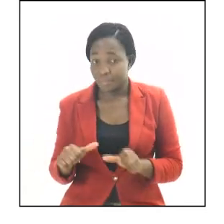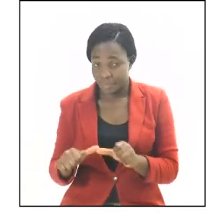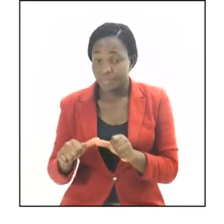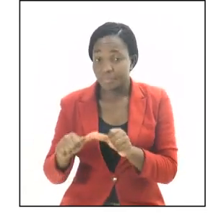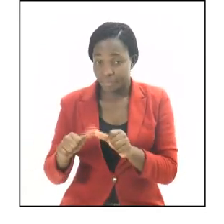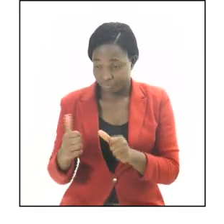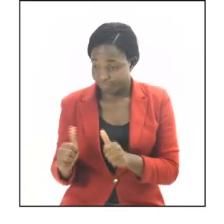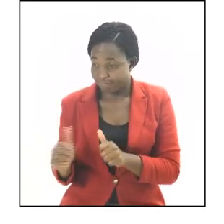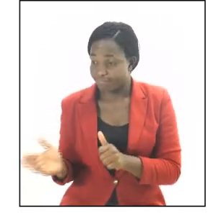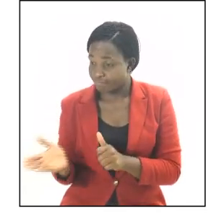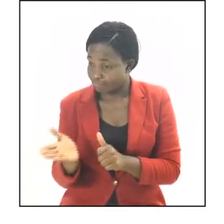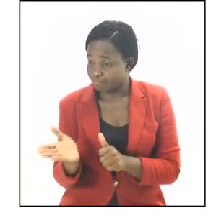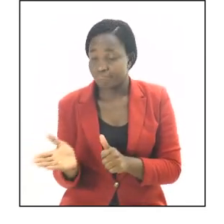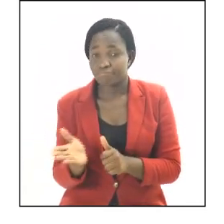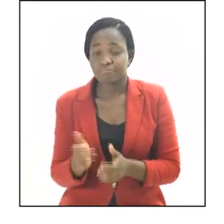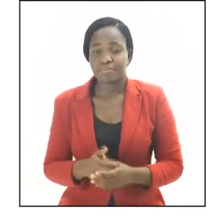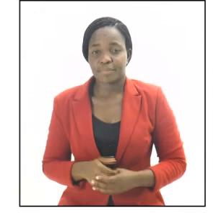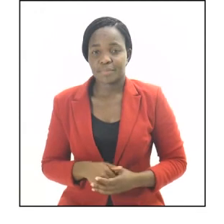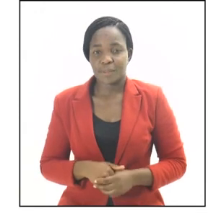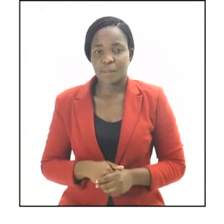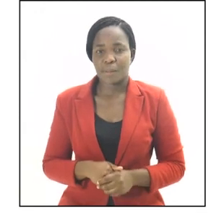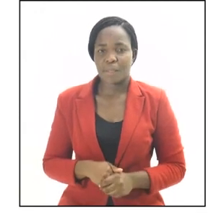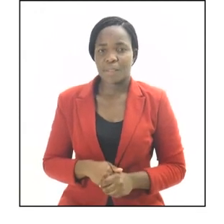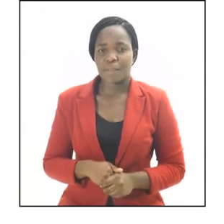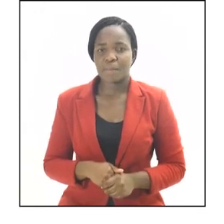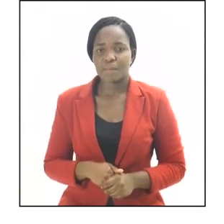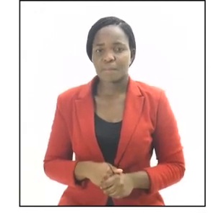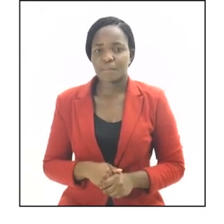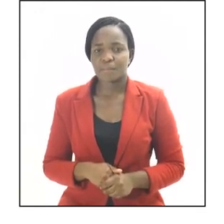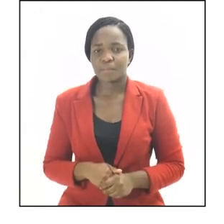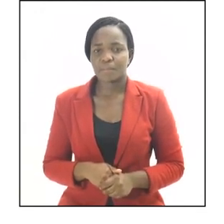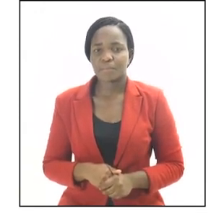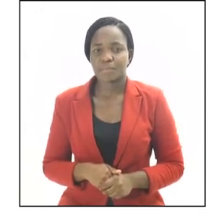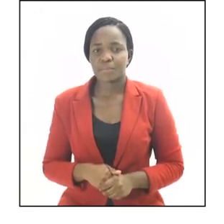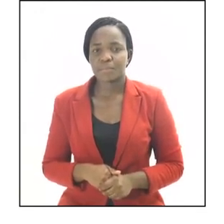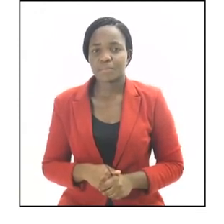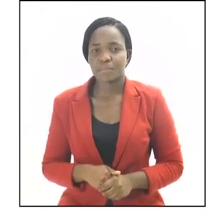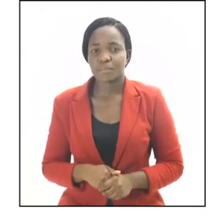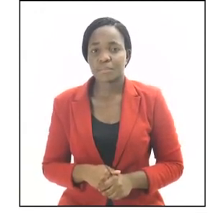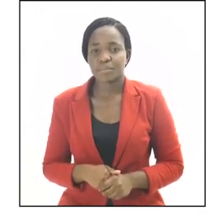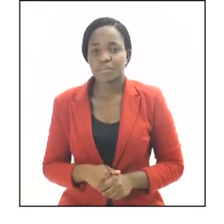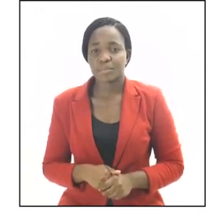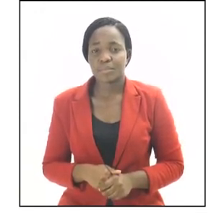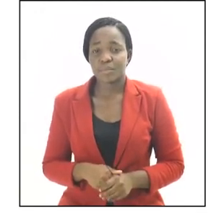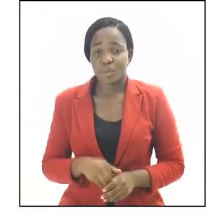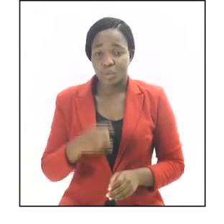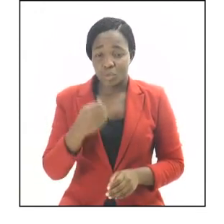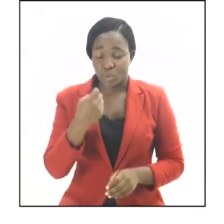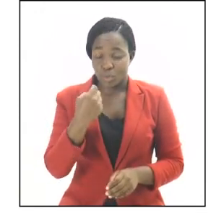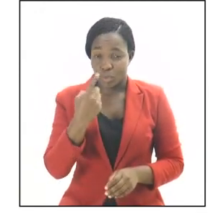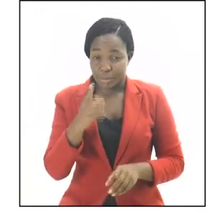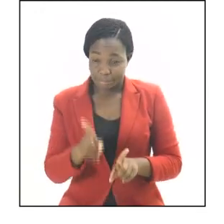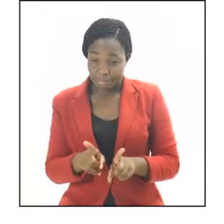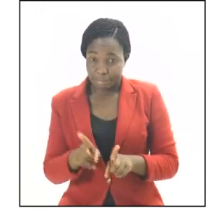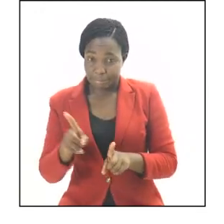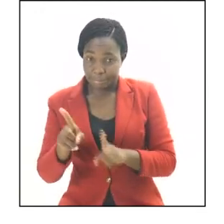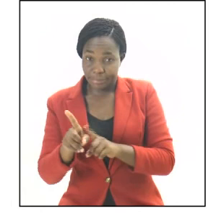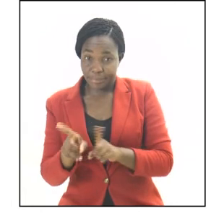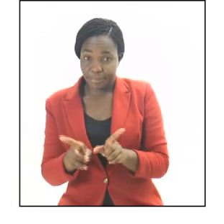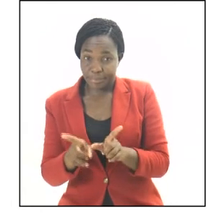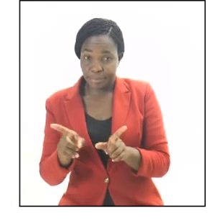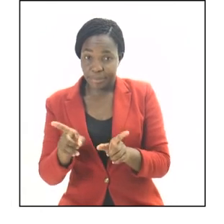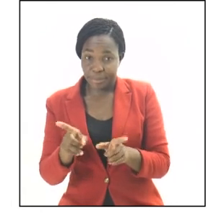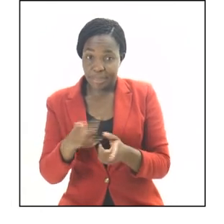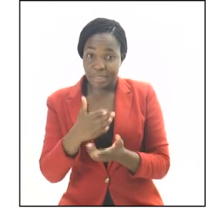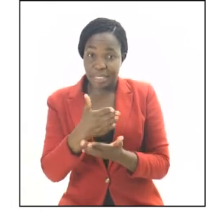You're doing well. But now, the area of one trapezium will then be